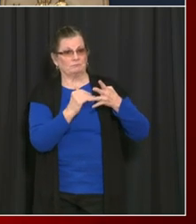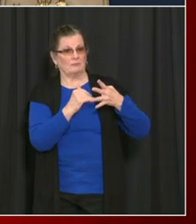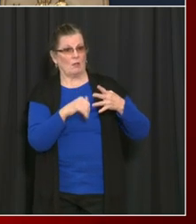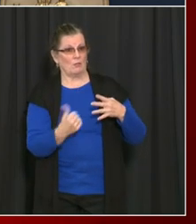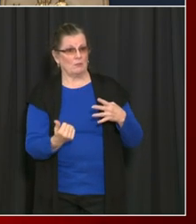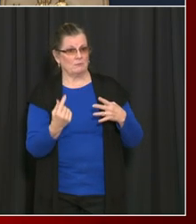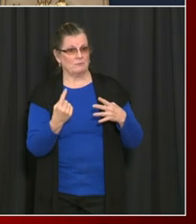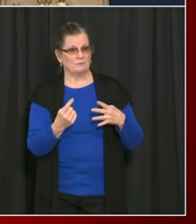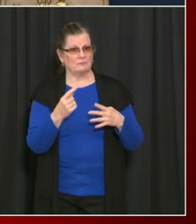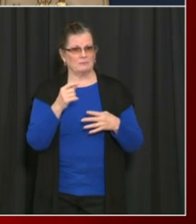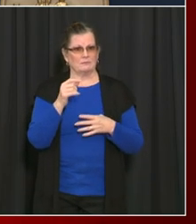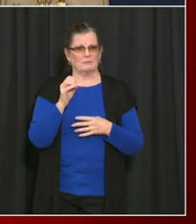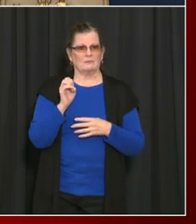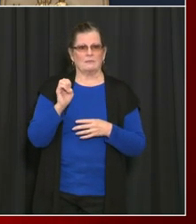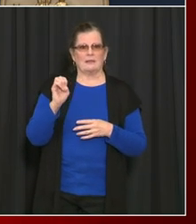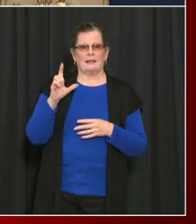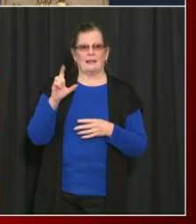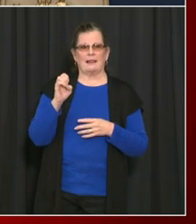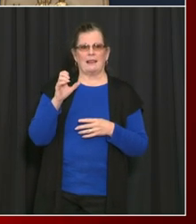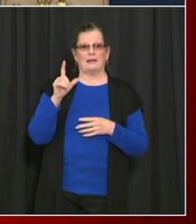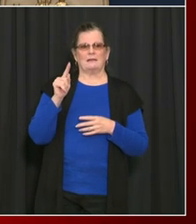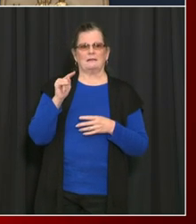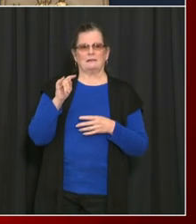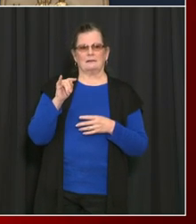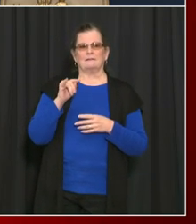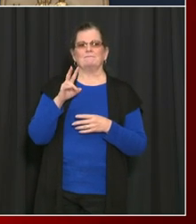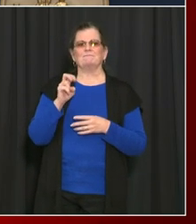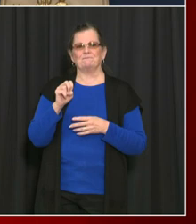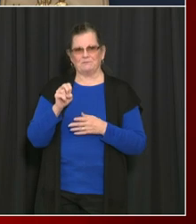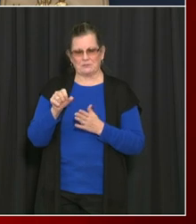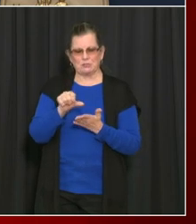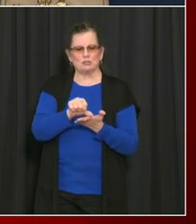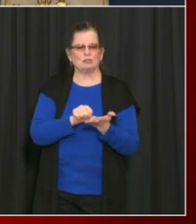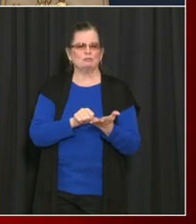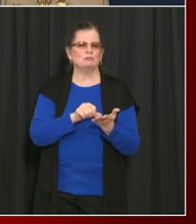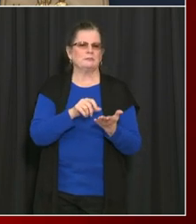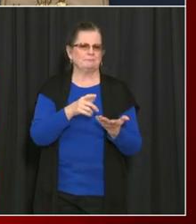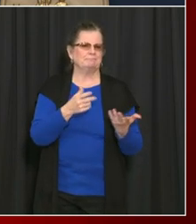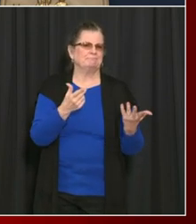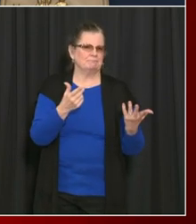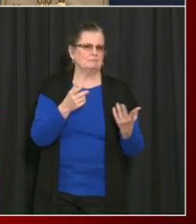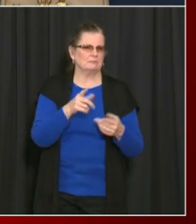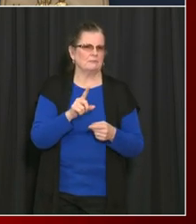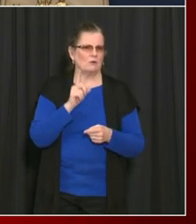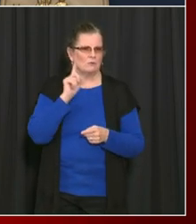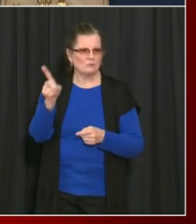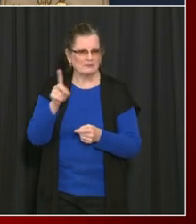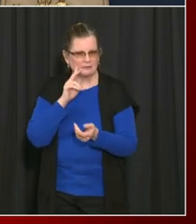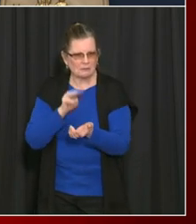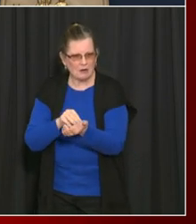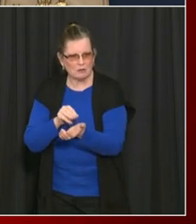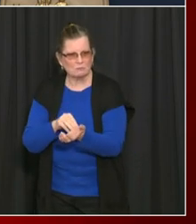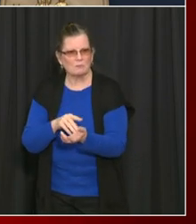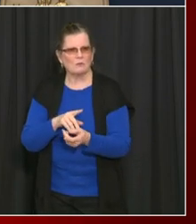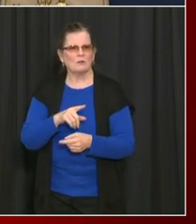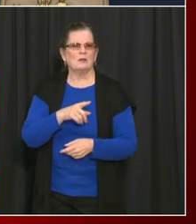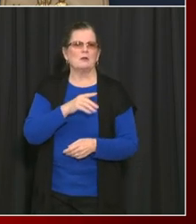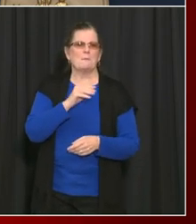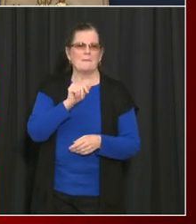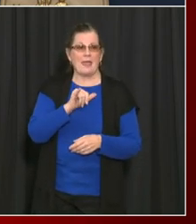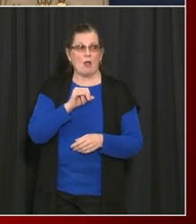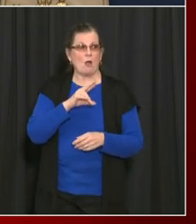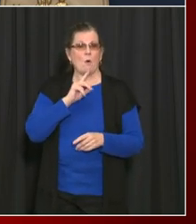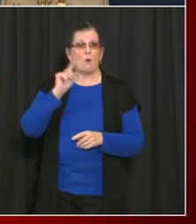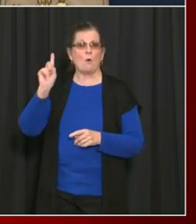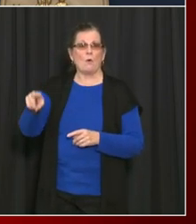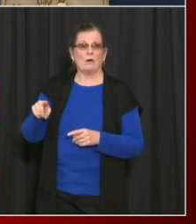going to ask Dr. Nesbitt to talk about this. What we outline in our mayor's order during phase 1 is that